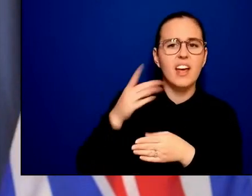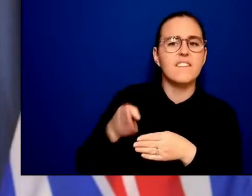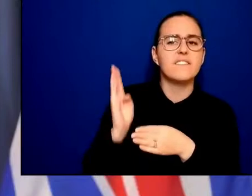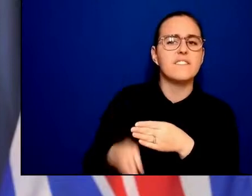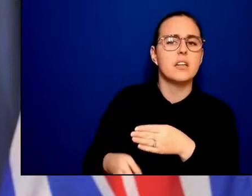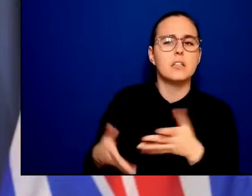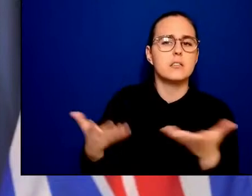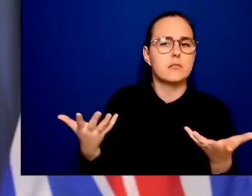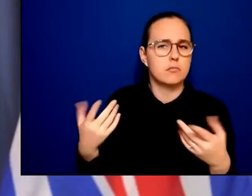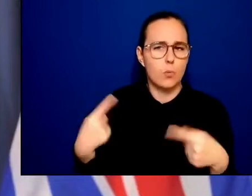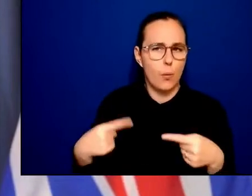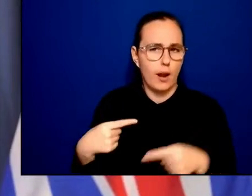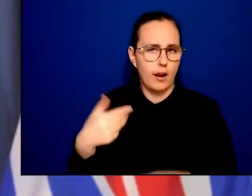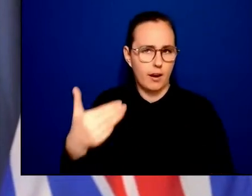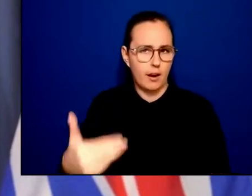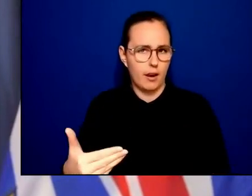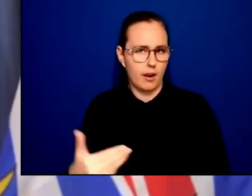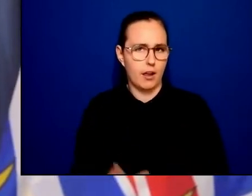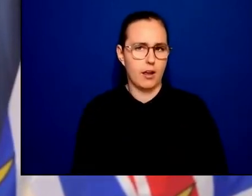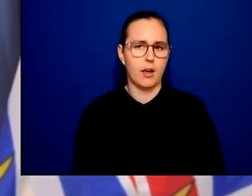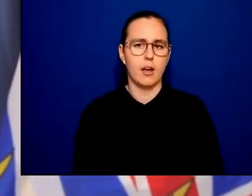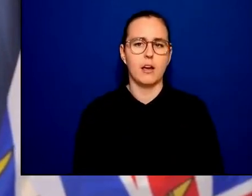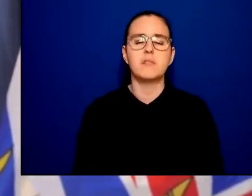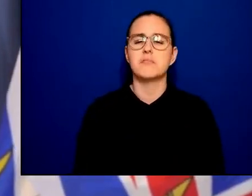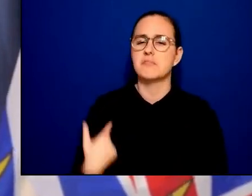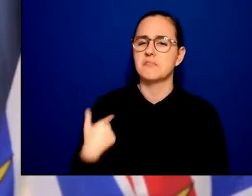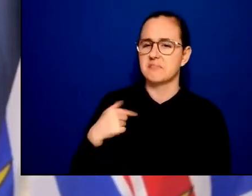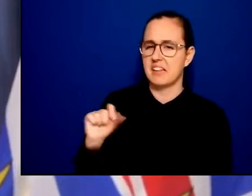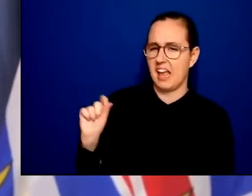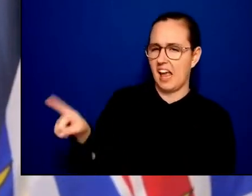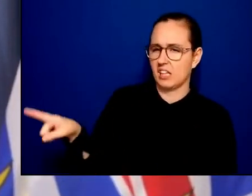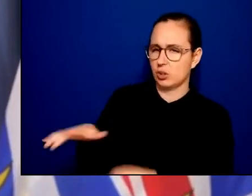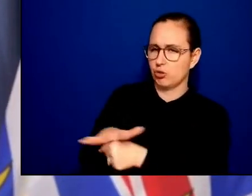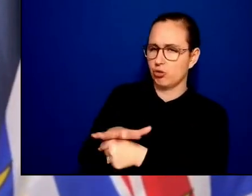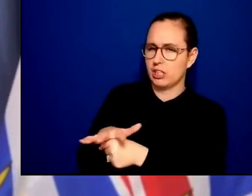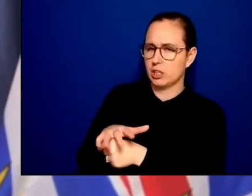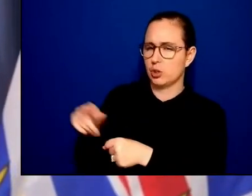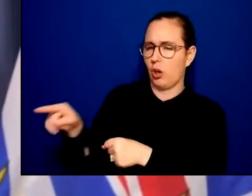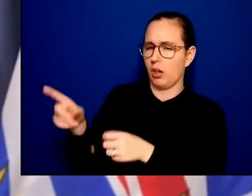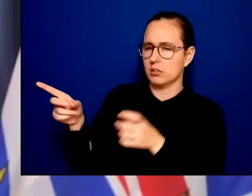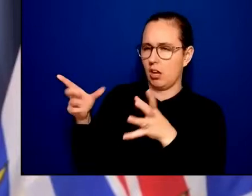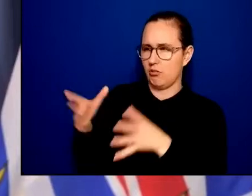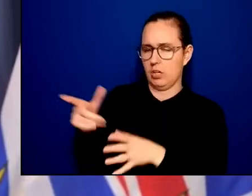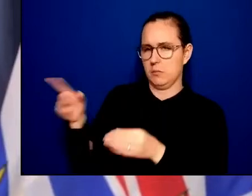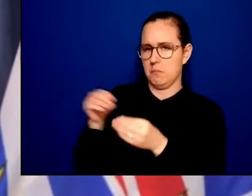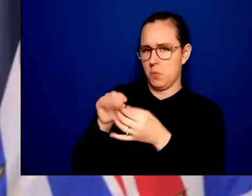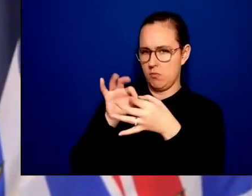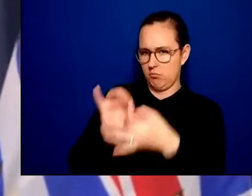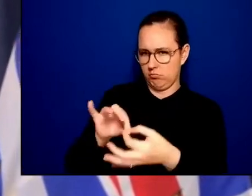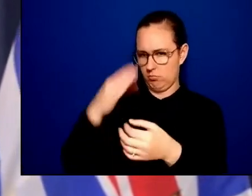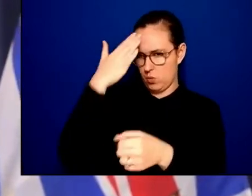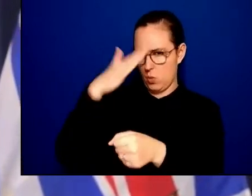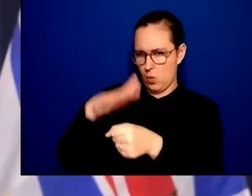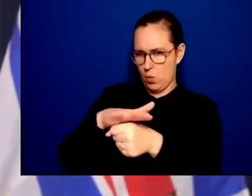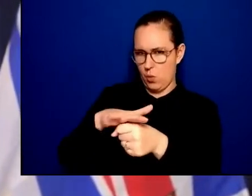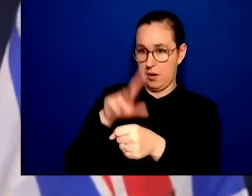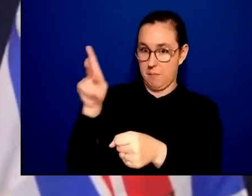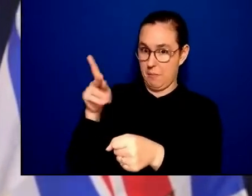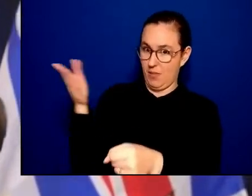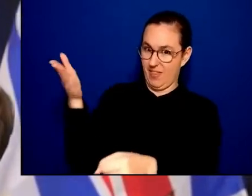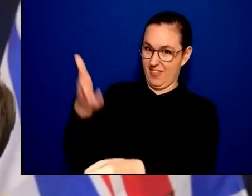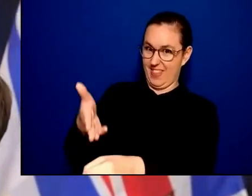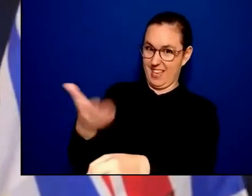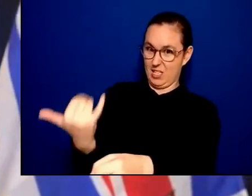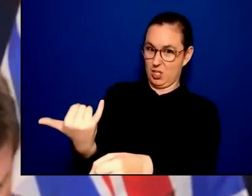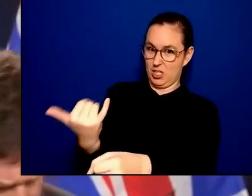I think I'll ask our regional director to answer that, because they have crews on the scene today that may have more up-to-date information than I